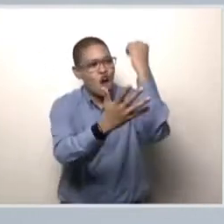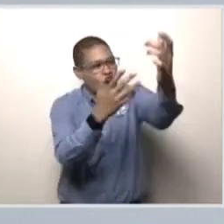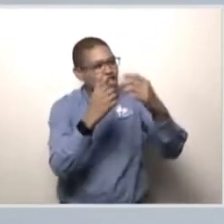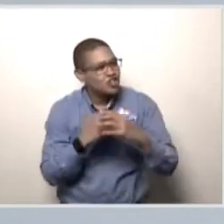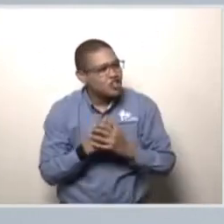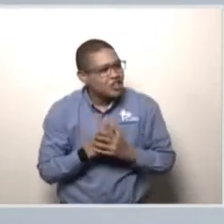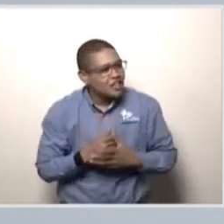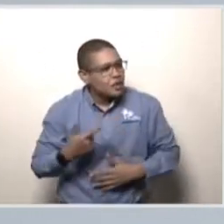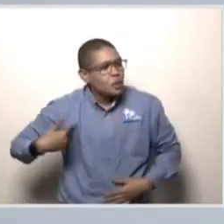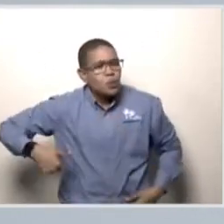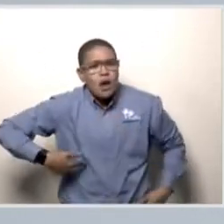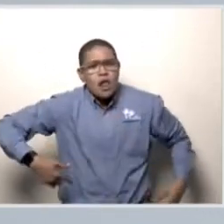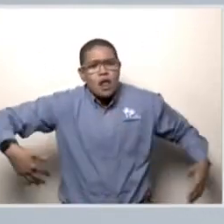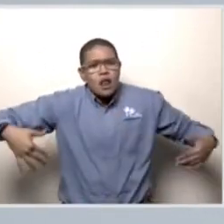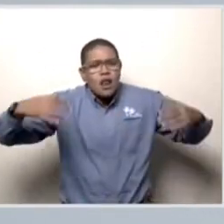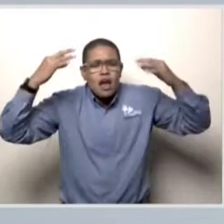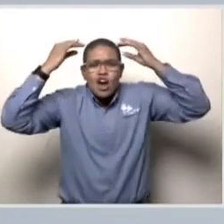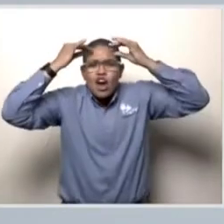were not considered,